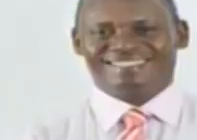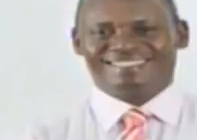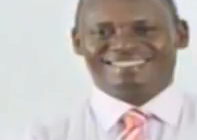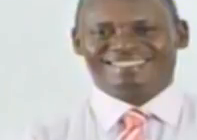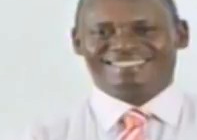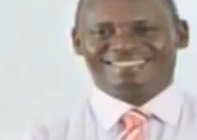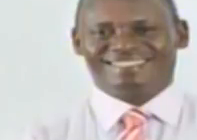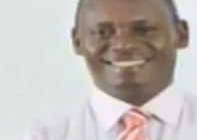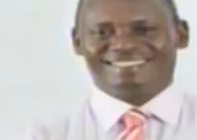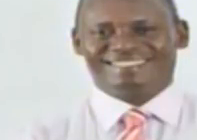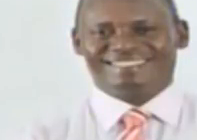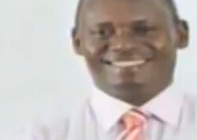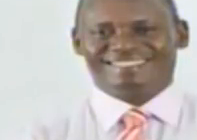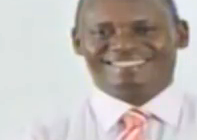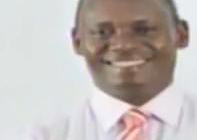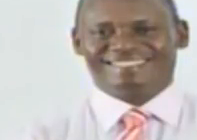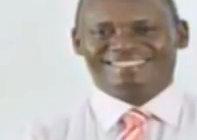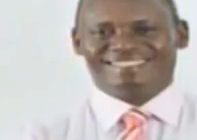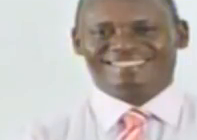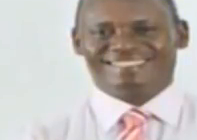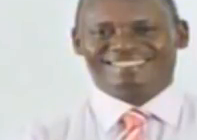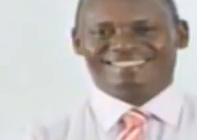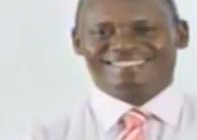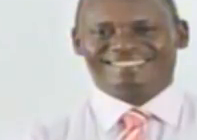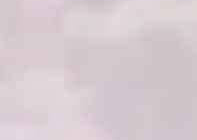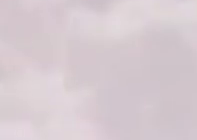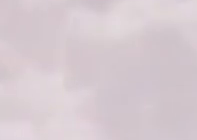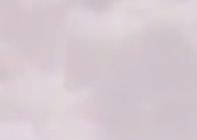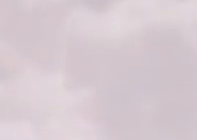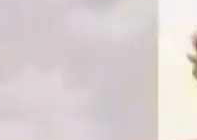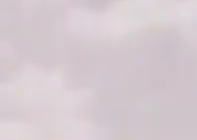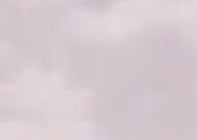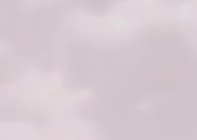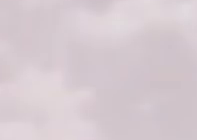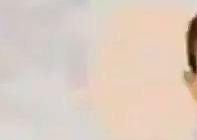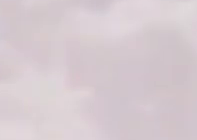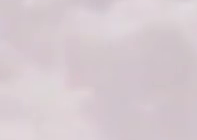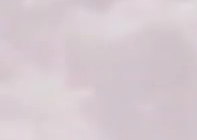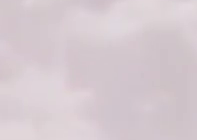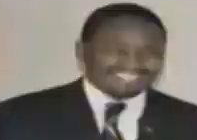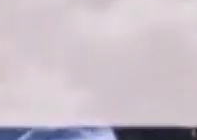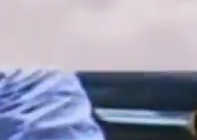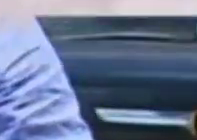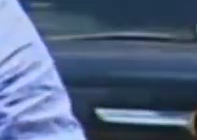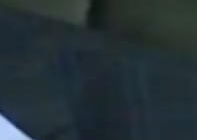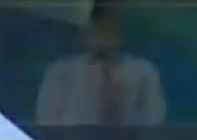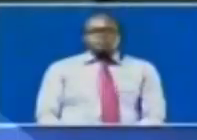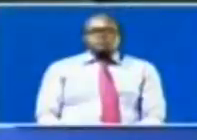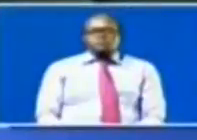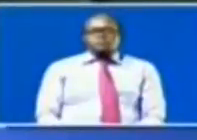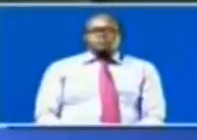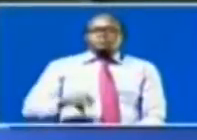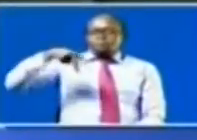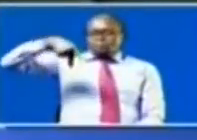Secretary Mwangi Kiunjuri. Well, who among them will succeed President Uhuru Kenyatta? Since Kenneth